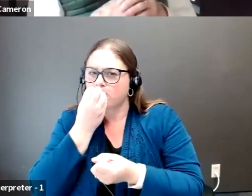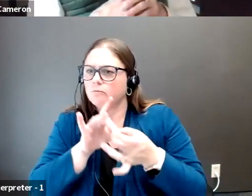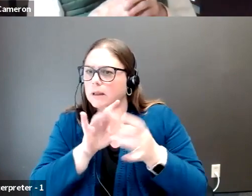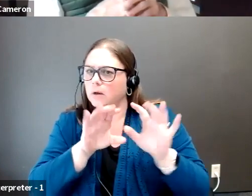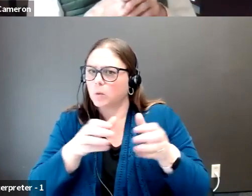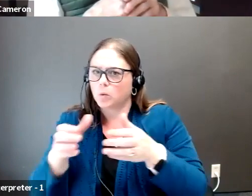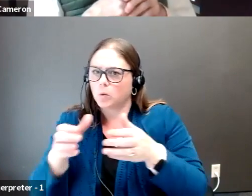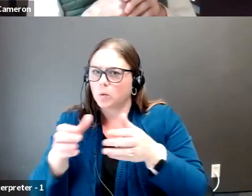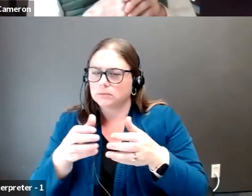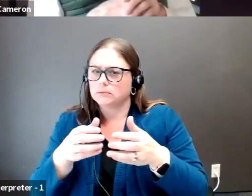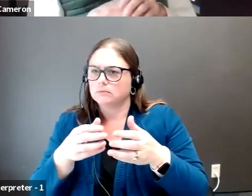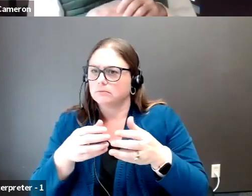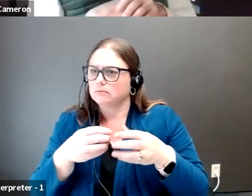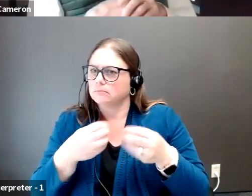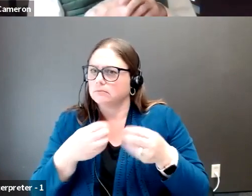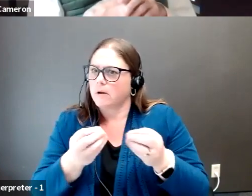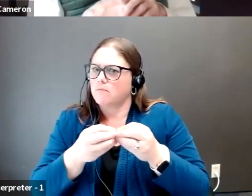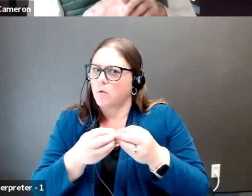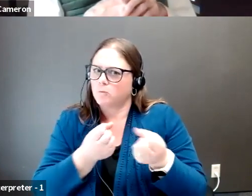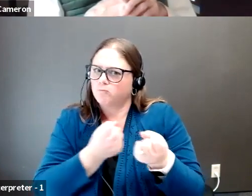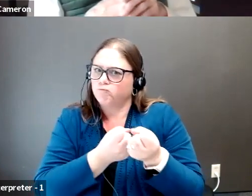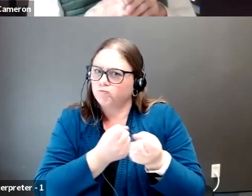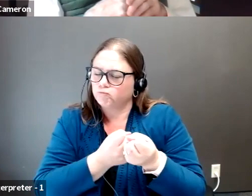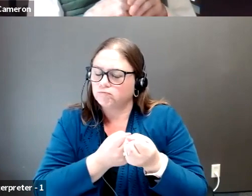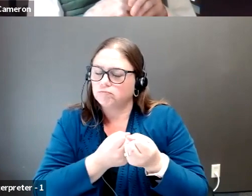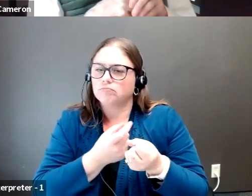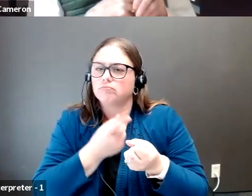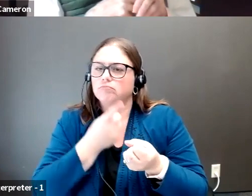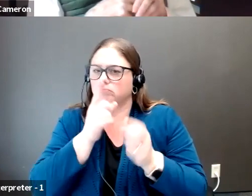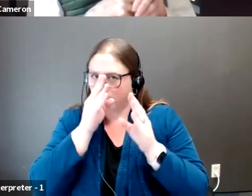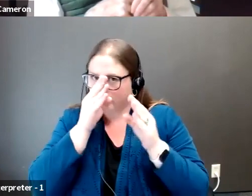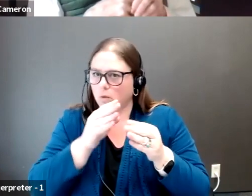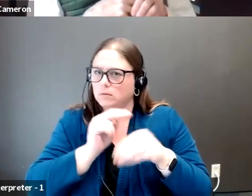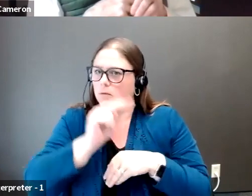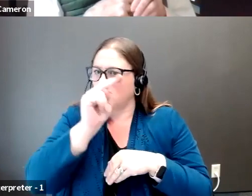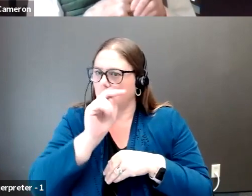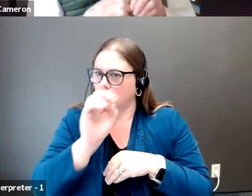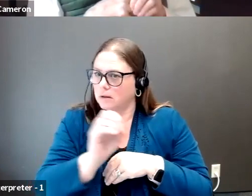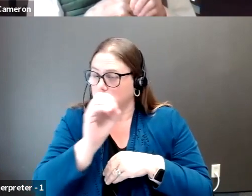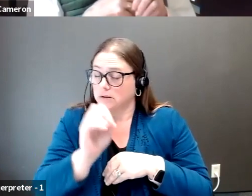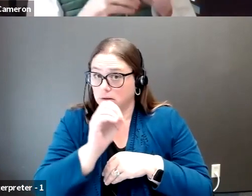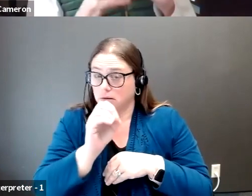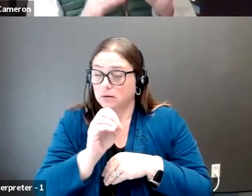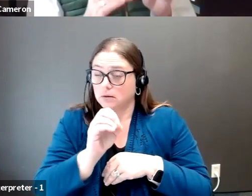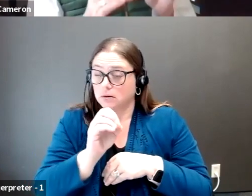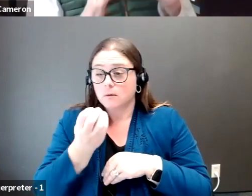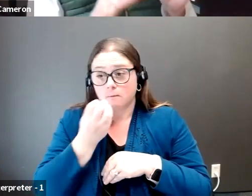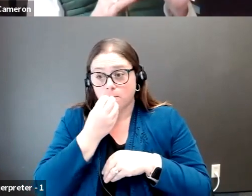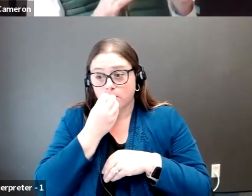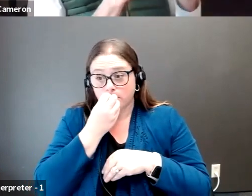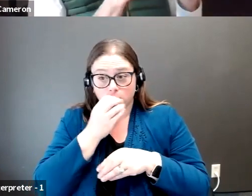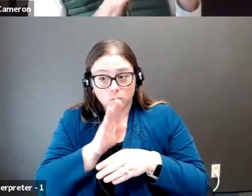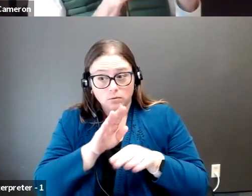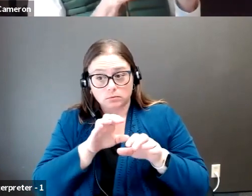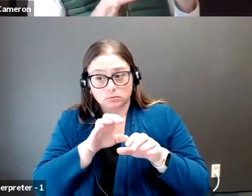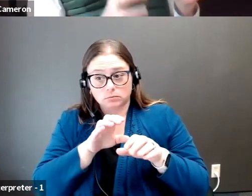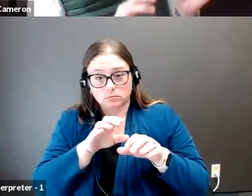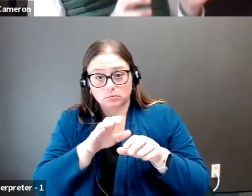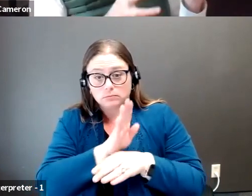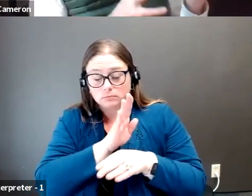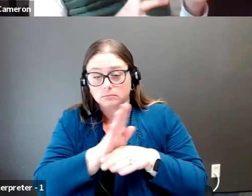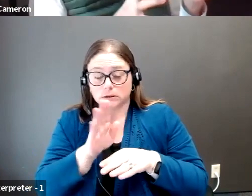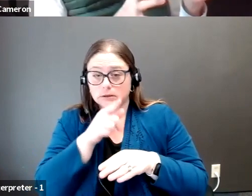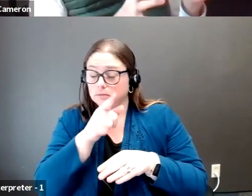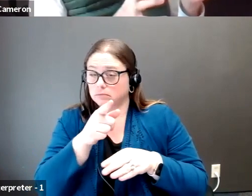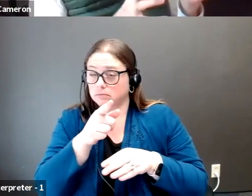work in Northern Ontario. The food sector has real potential for local food